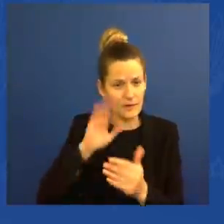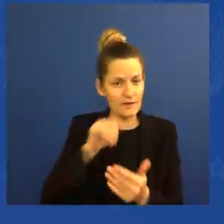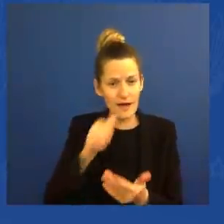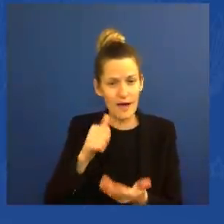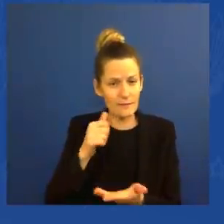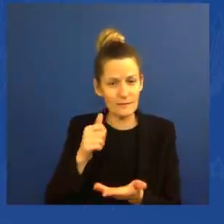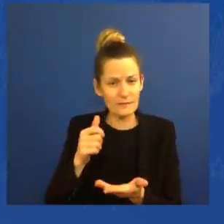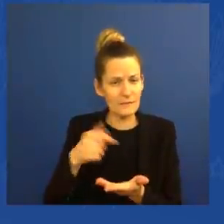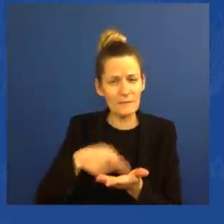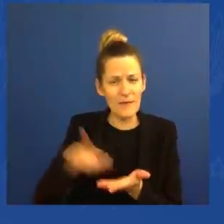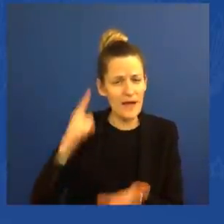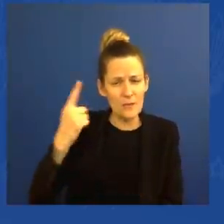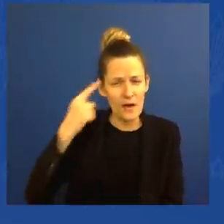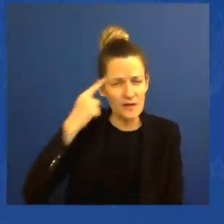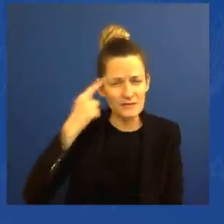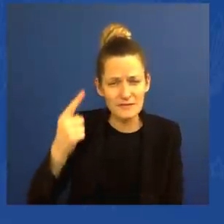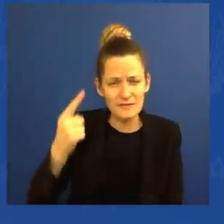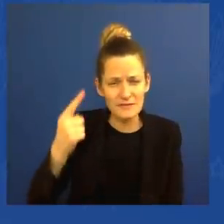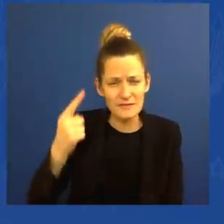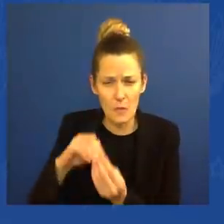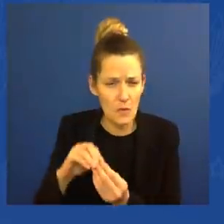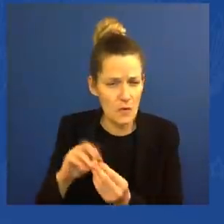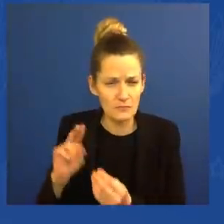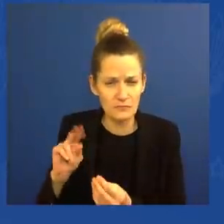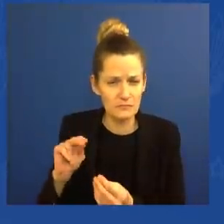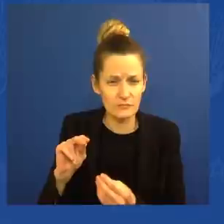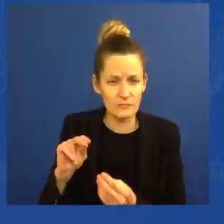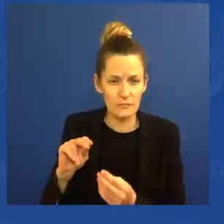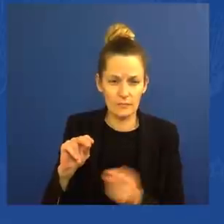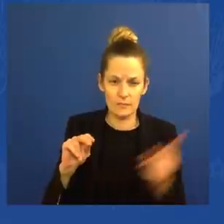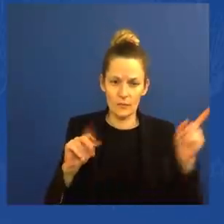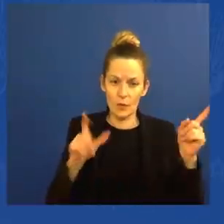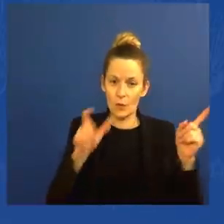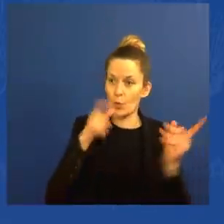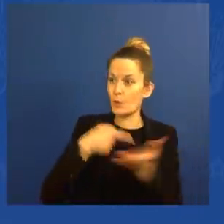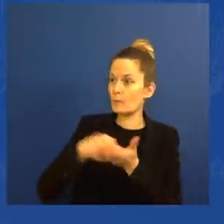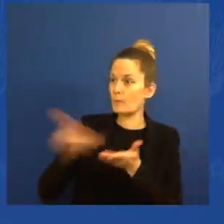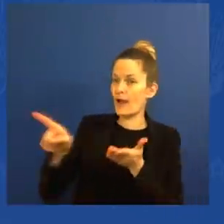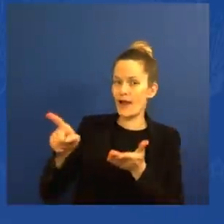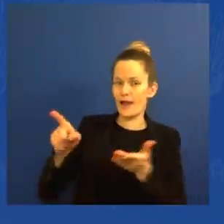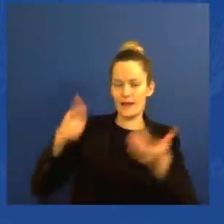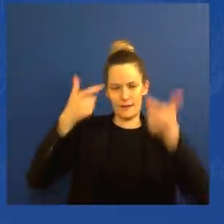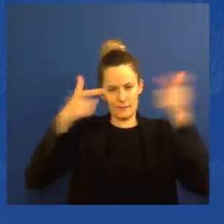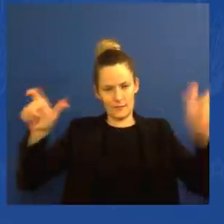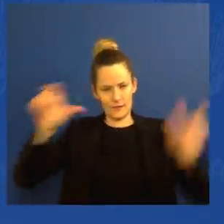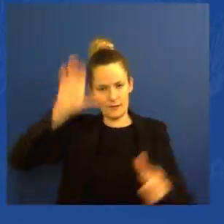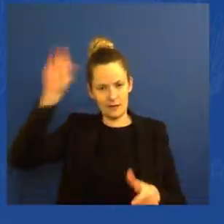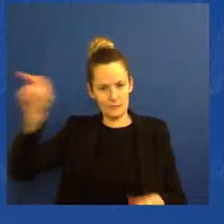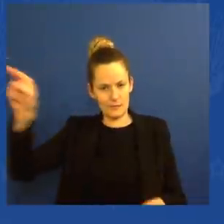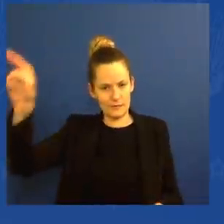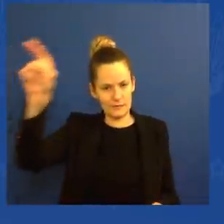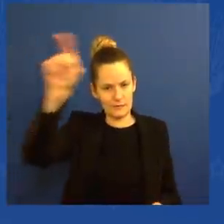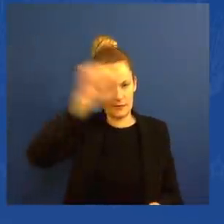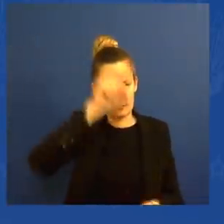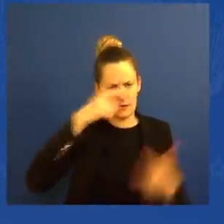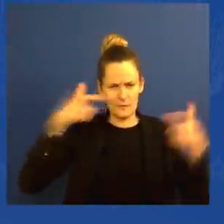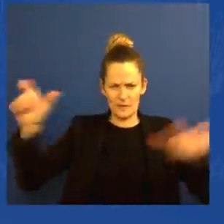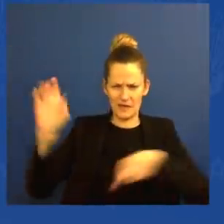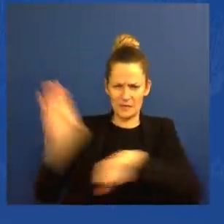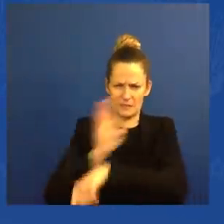can make a million or a billion bucks, good for you. But pay your fair share. Pay a little bit.